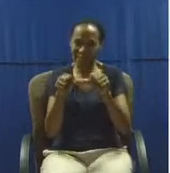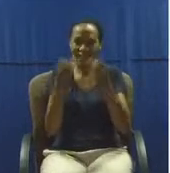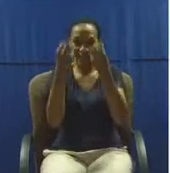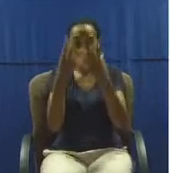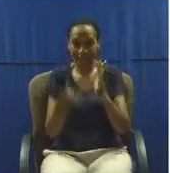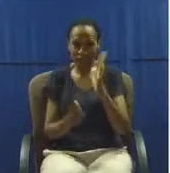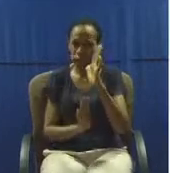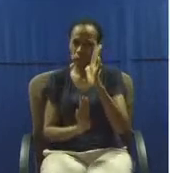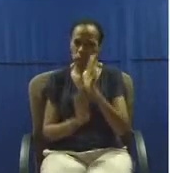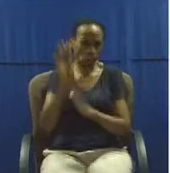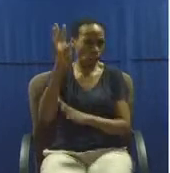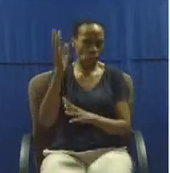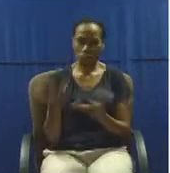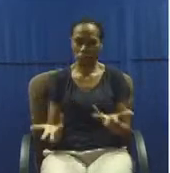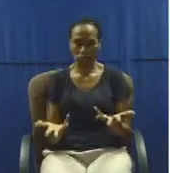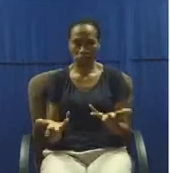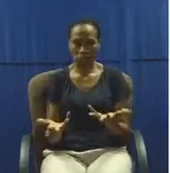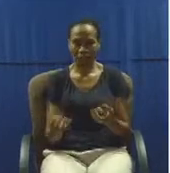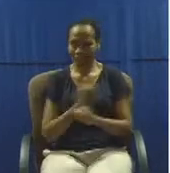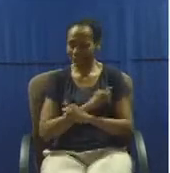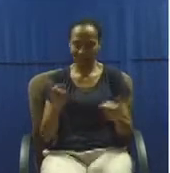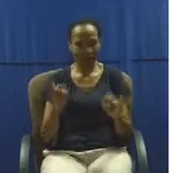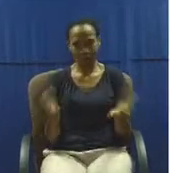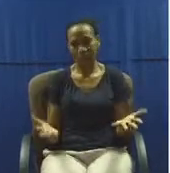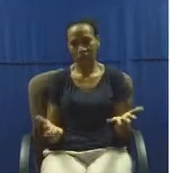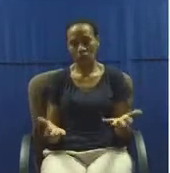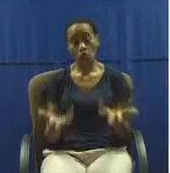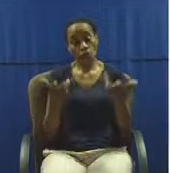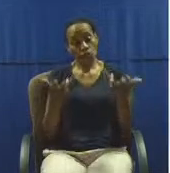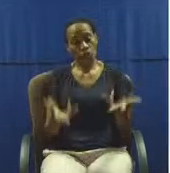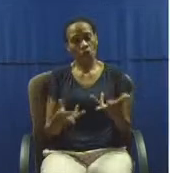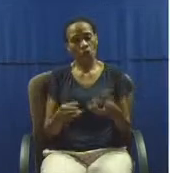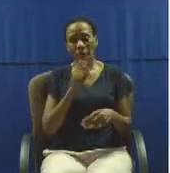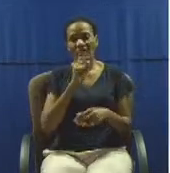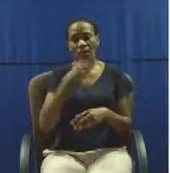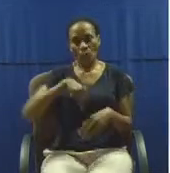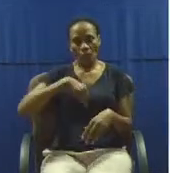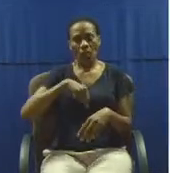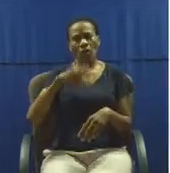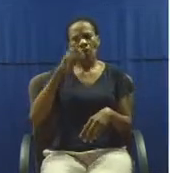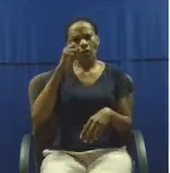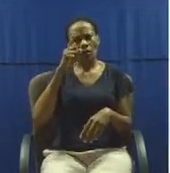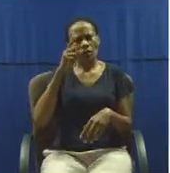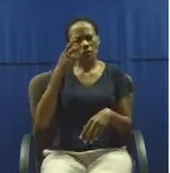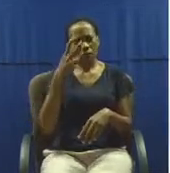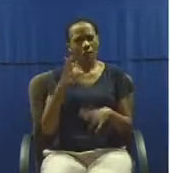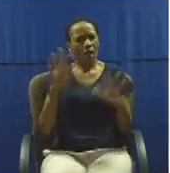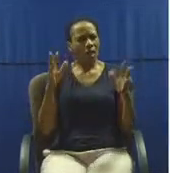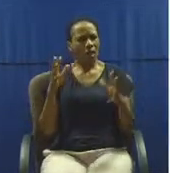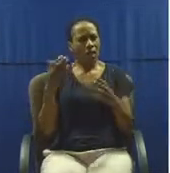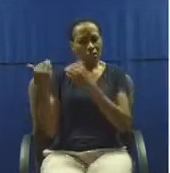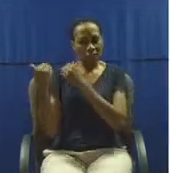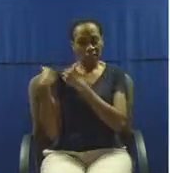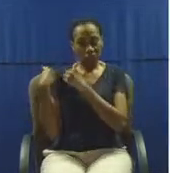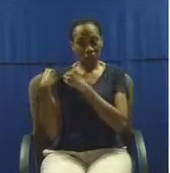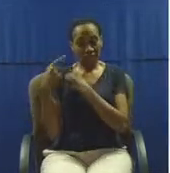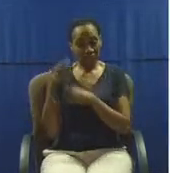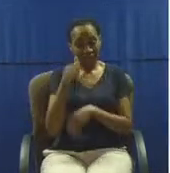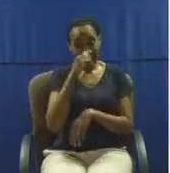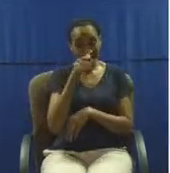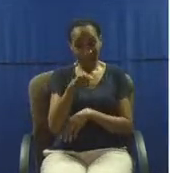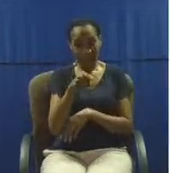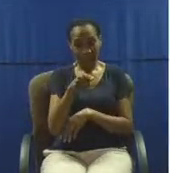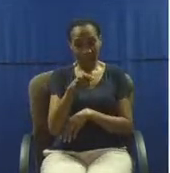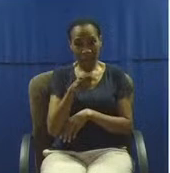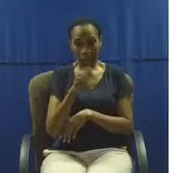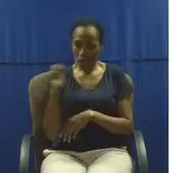country. This reality reminds us that reducing crime is a responsibility that all of us need